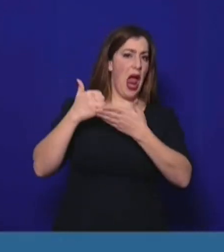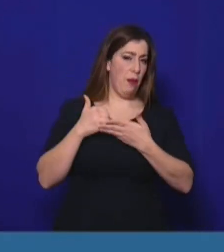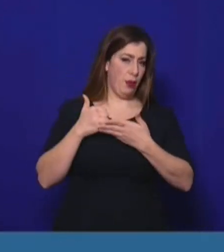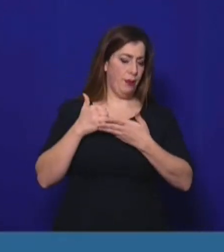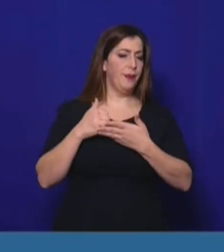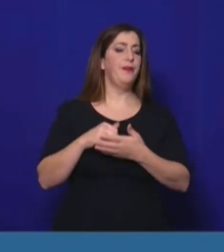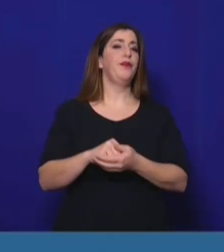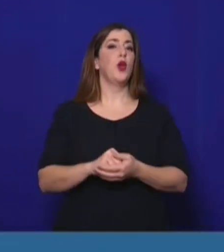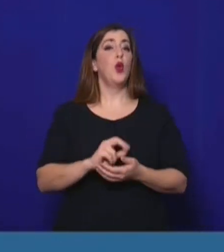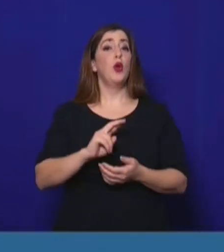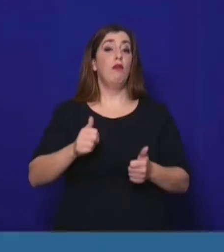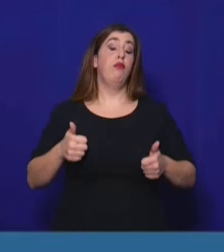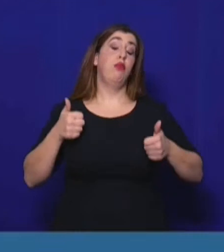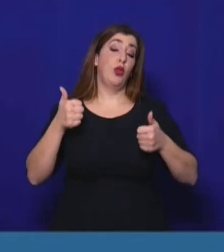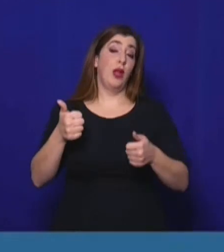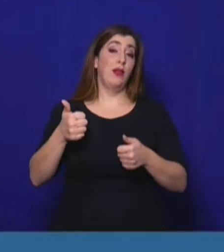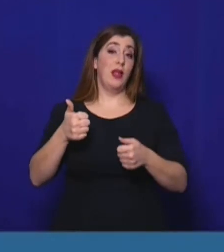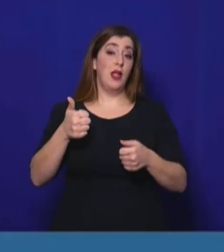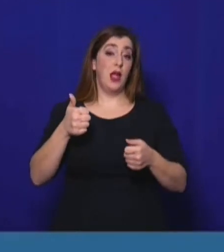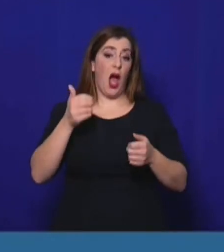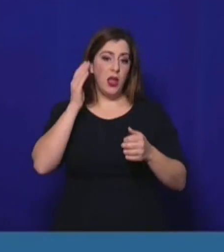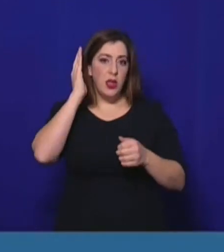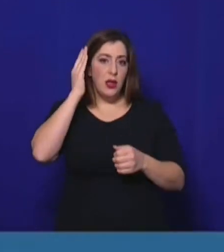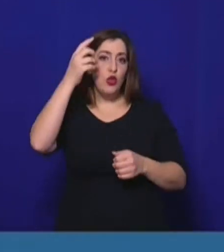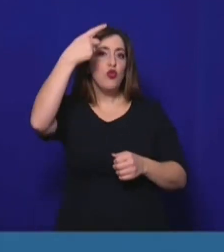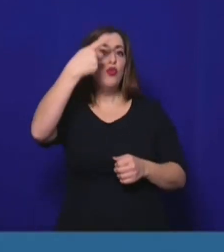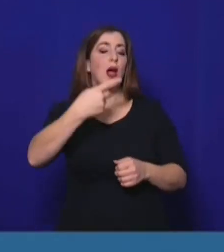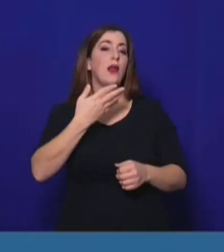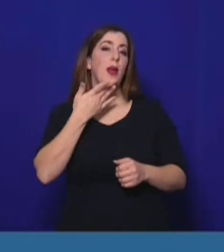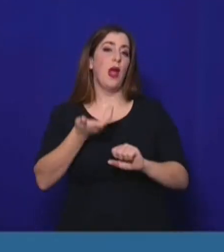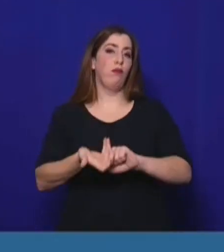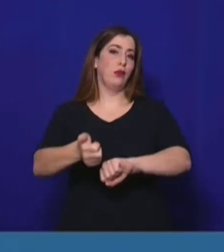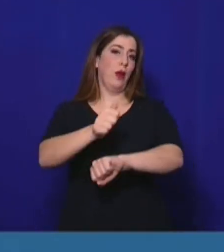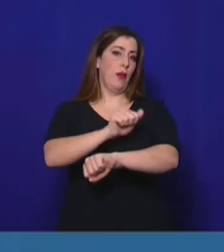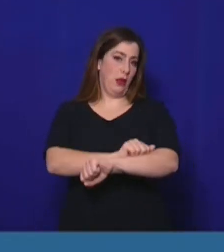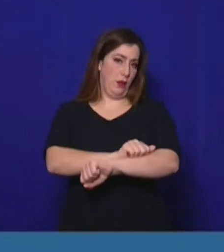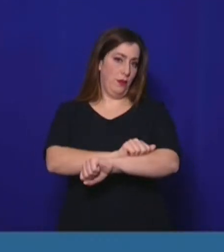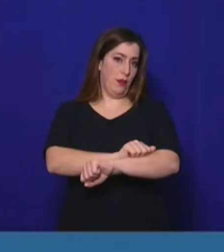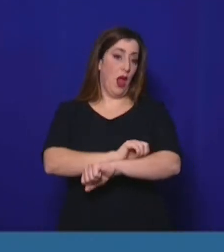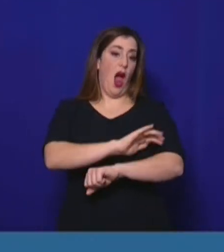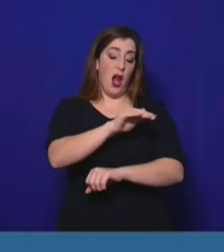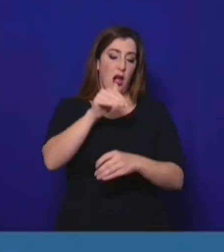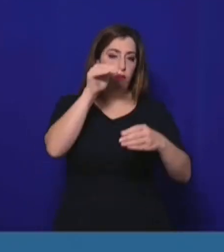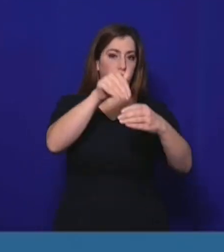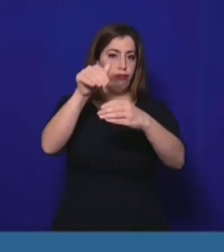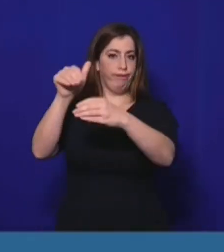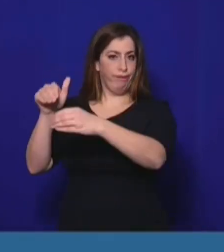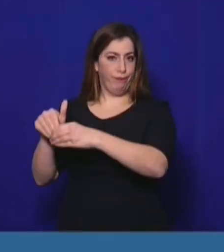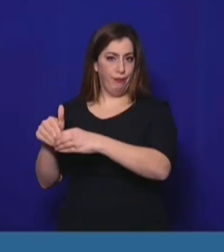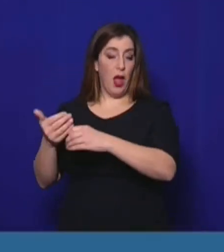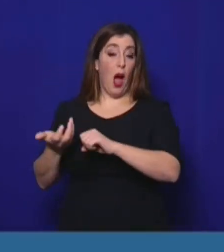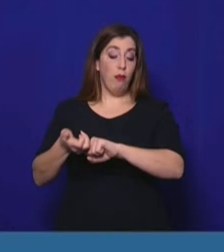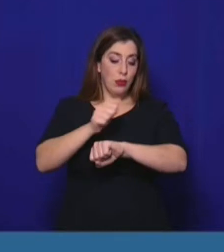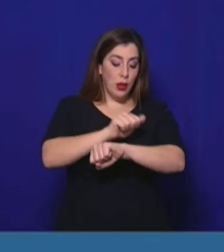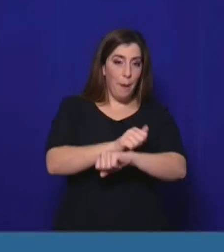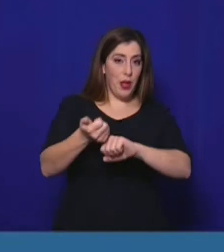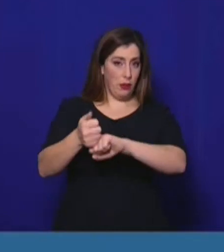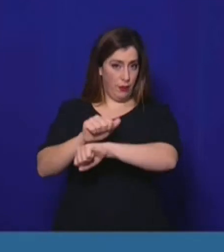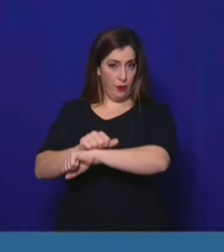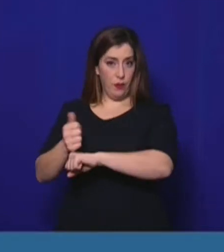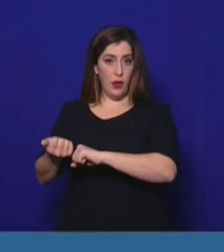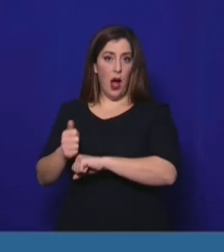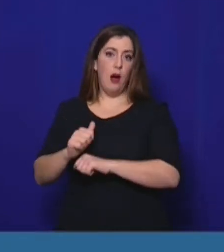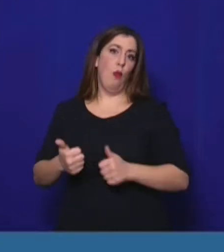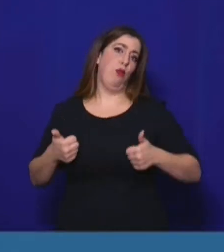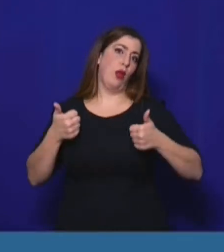d-data tal-appuntament għaliex din hija importanti li aħna l-appuntamenti li nkunu qegħdin intukom dejjem iżommuhom.